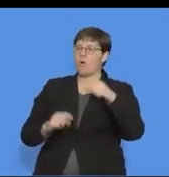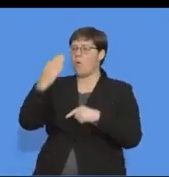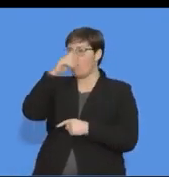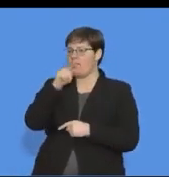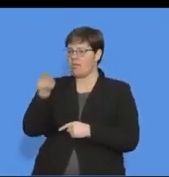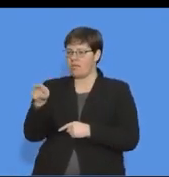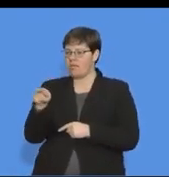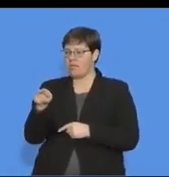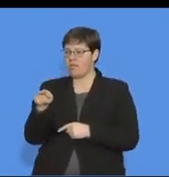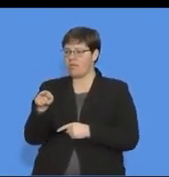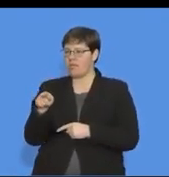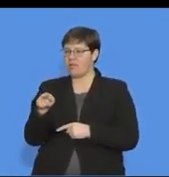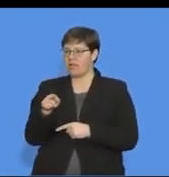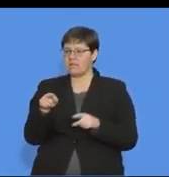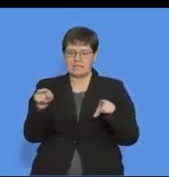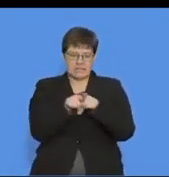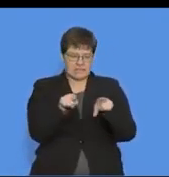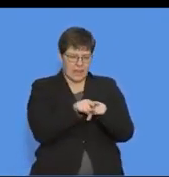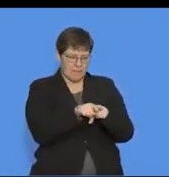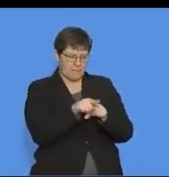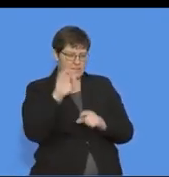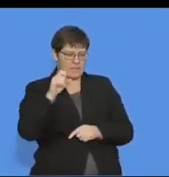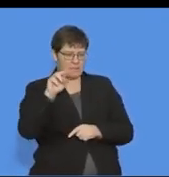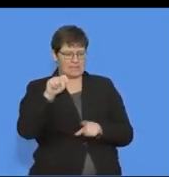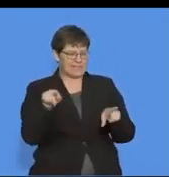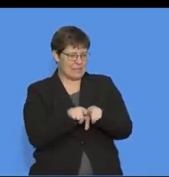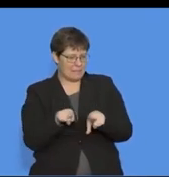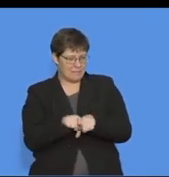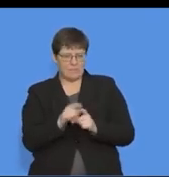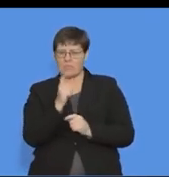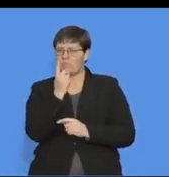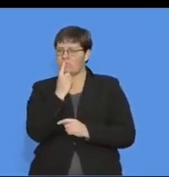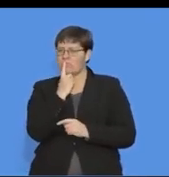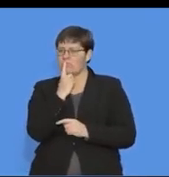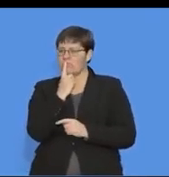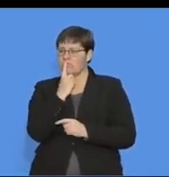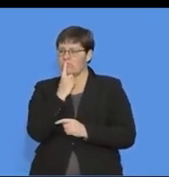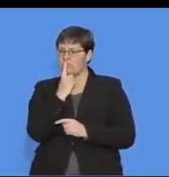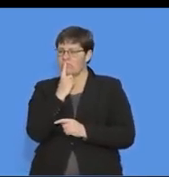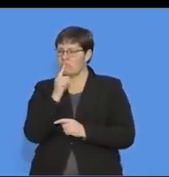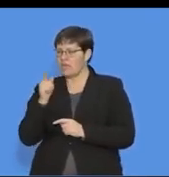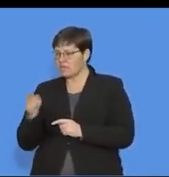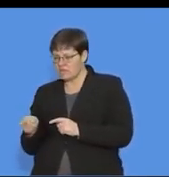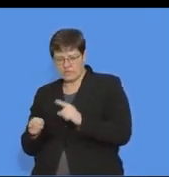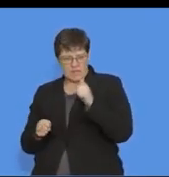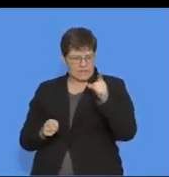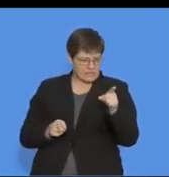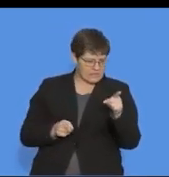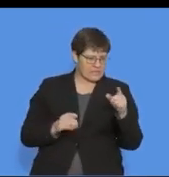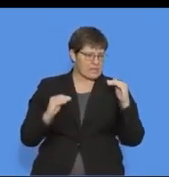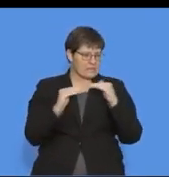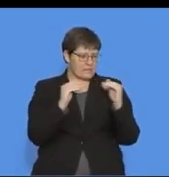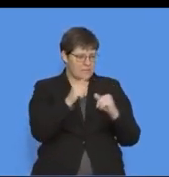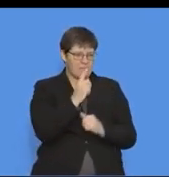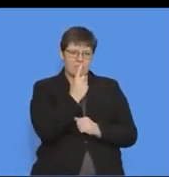these are same segment as well, and this one and that one are also same segment,